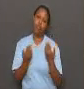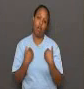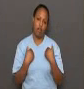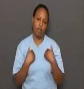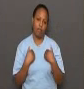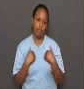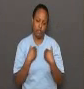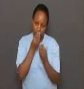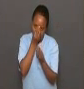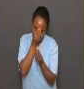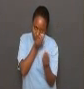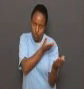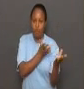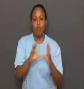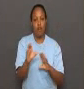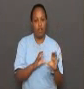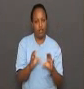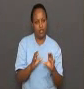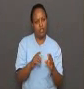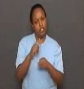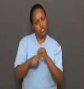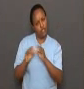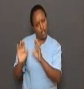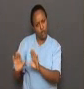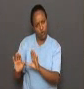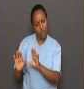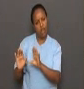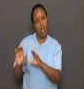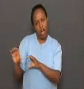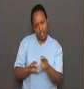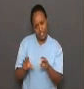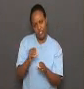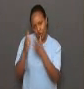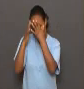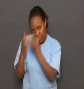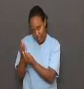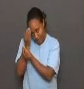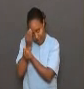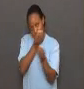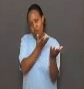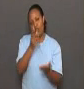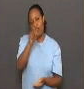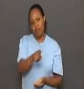for informing Baruch about her actions and decisions.